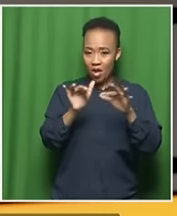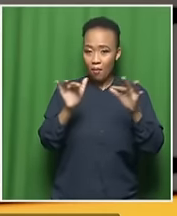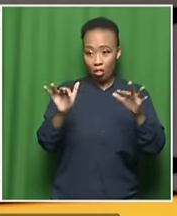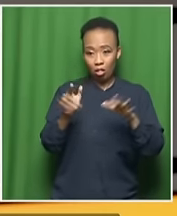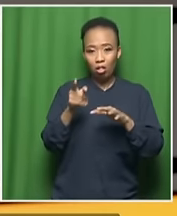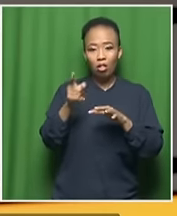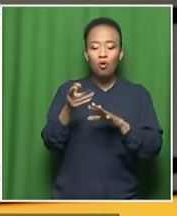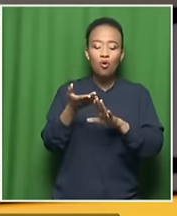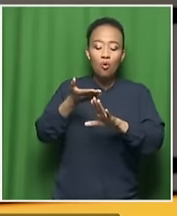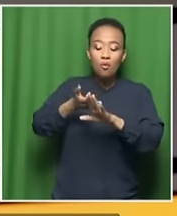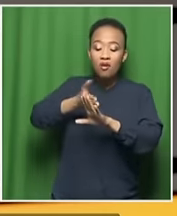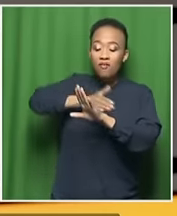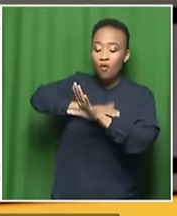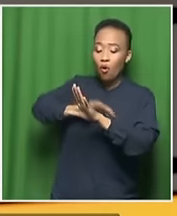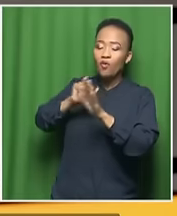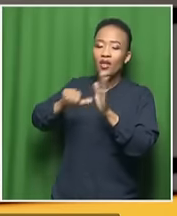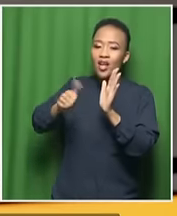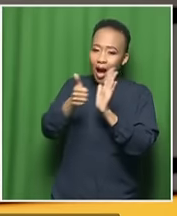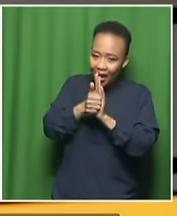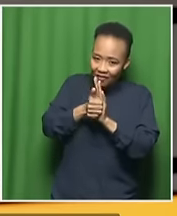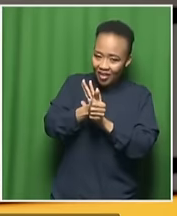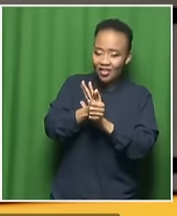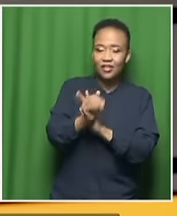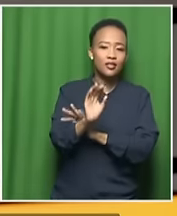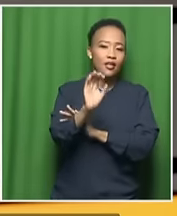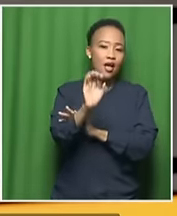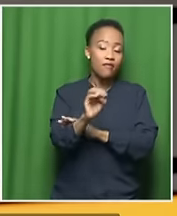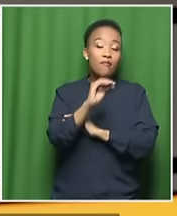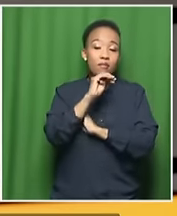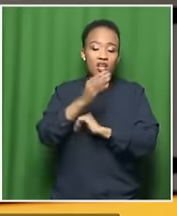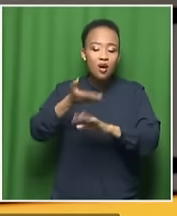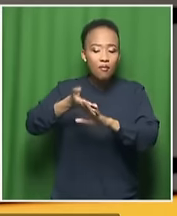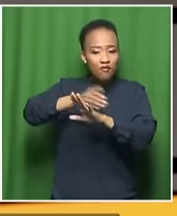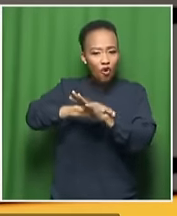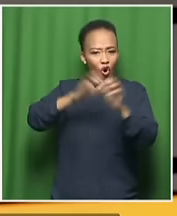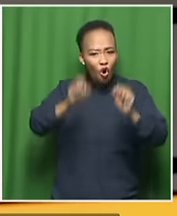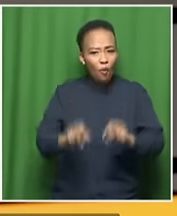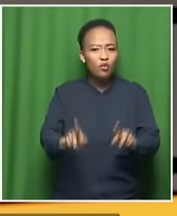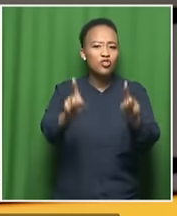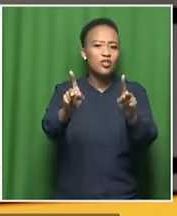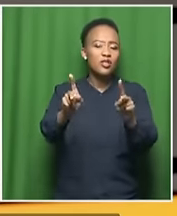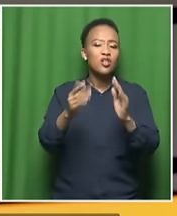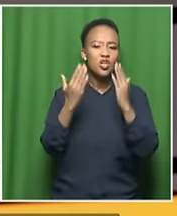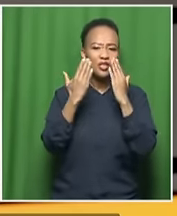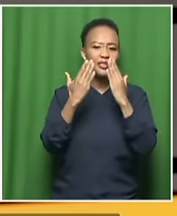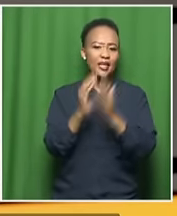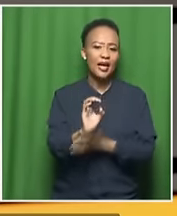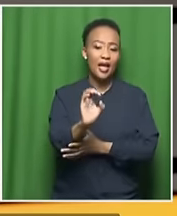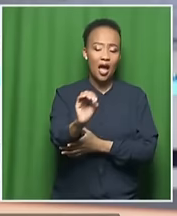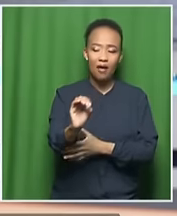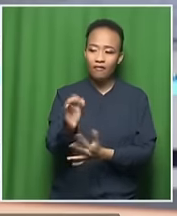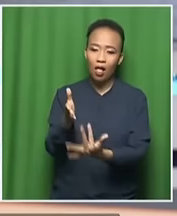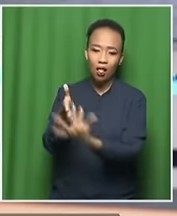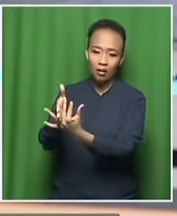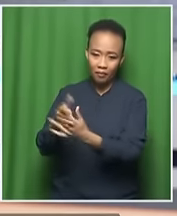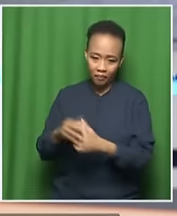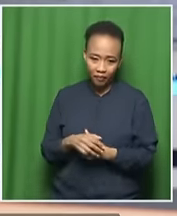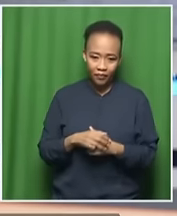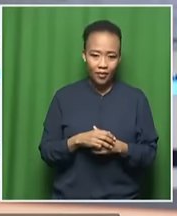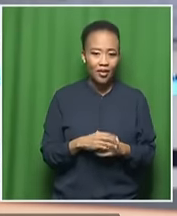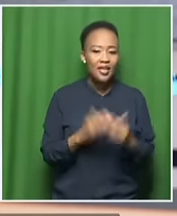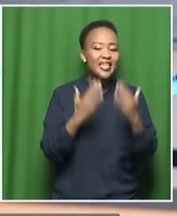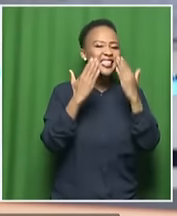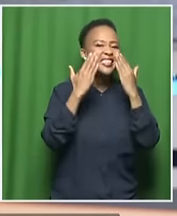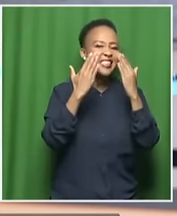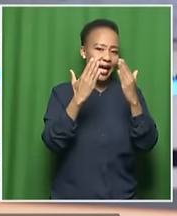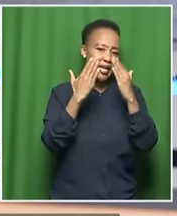previous dispensation had the opportunity to study, for instance. Okay, but the studying part is perhaps